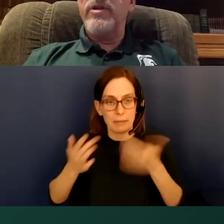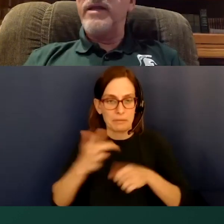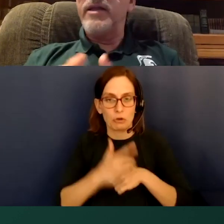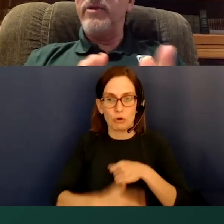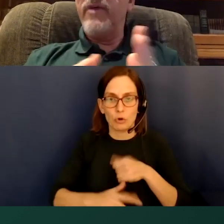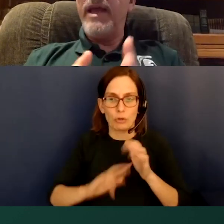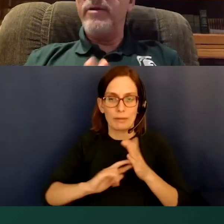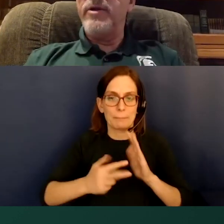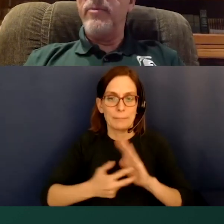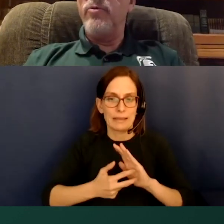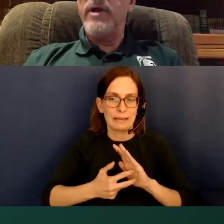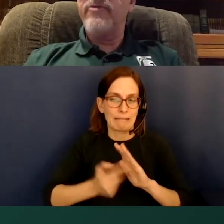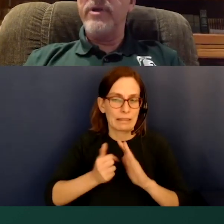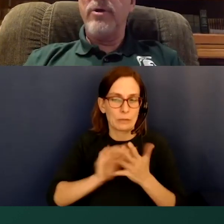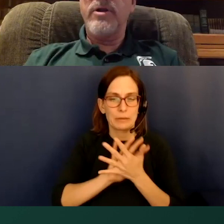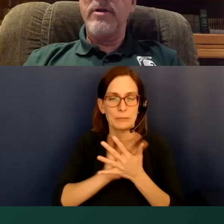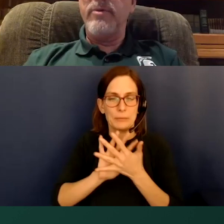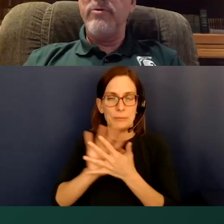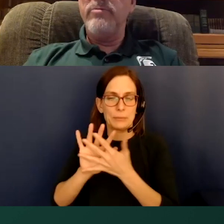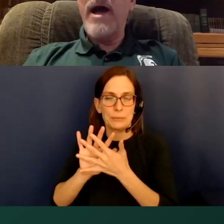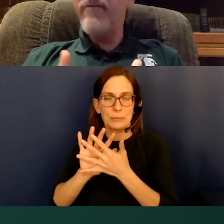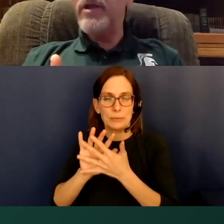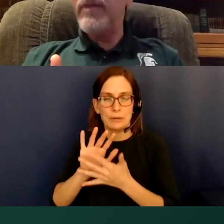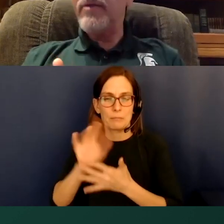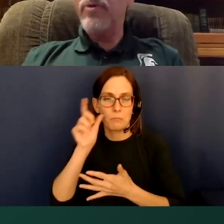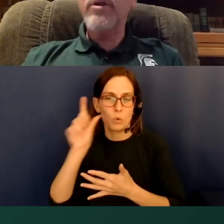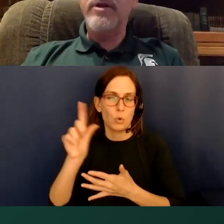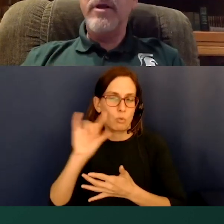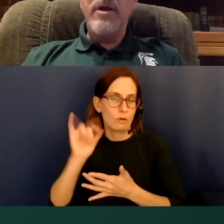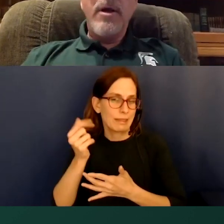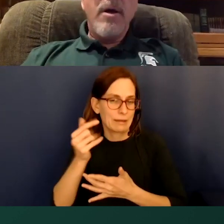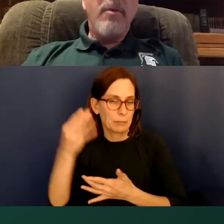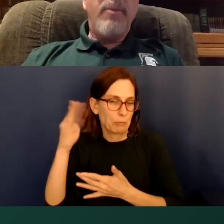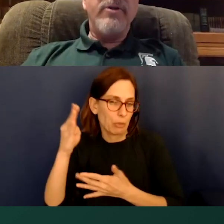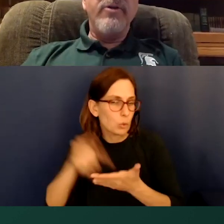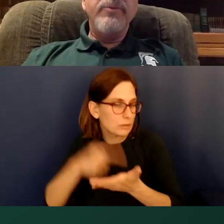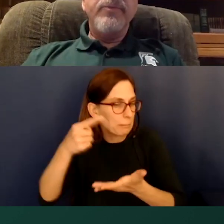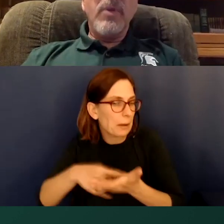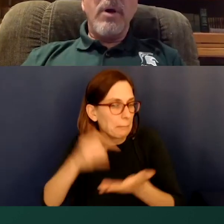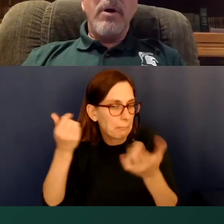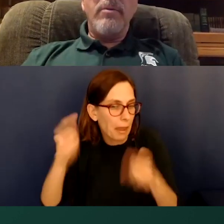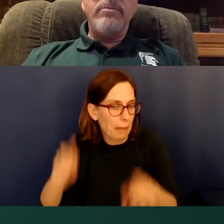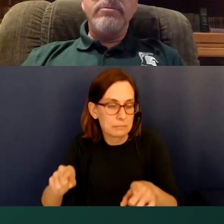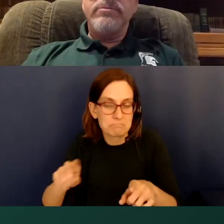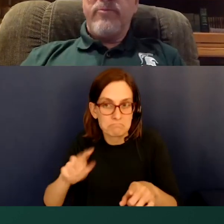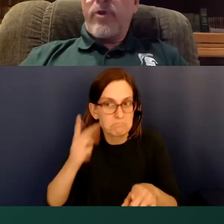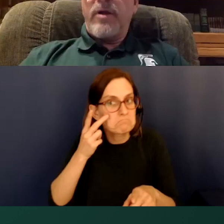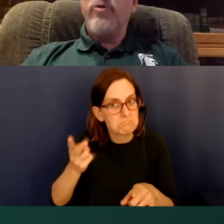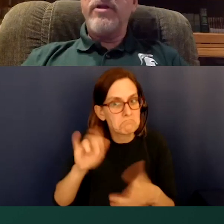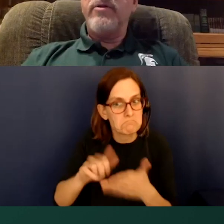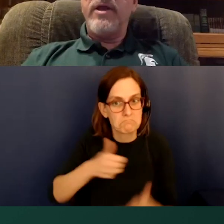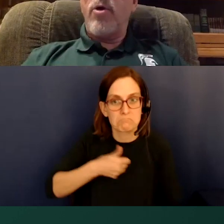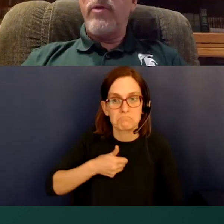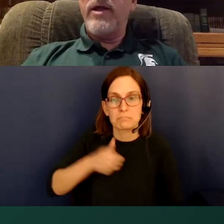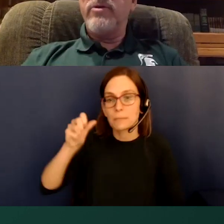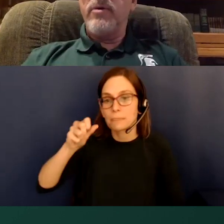when there's like a little bit of haze and the moon actually looks a little blue. I've seen that personally, but uh, for some